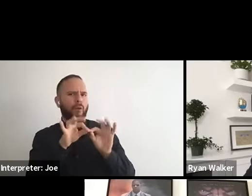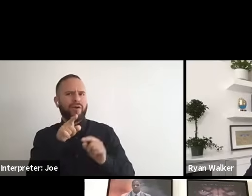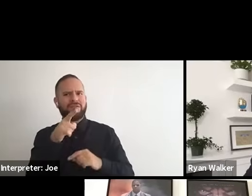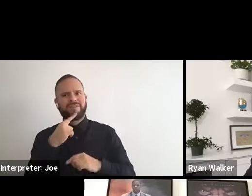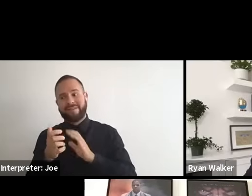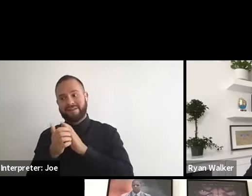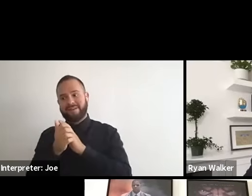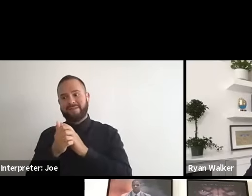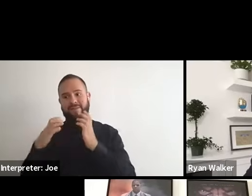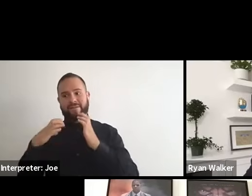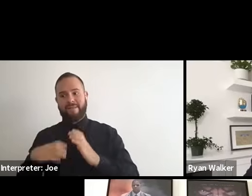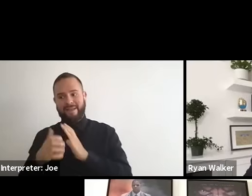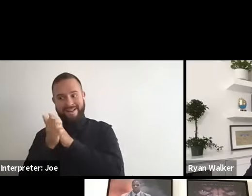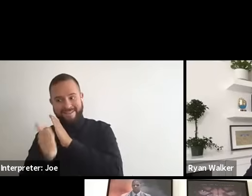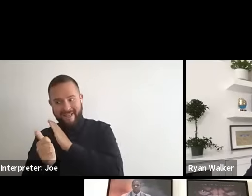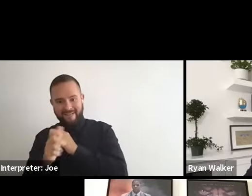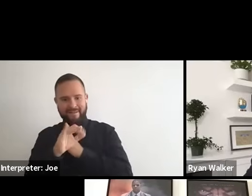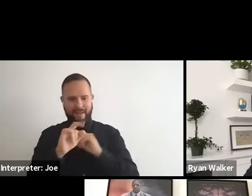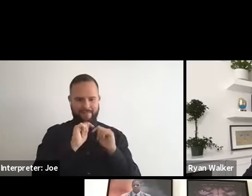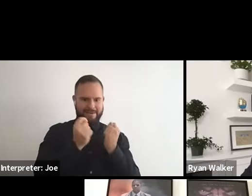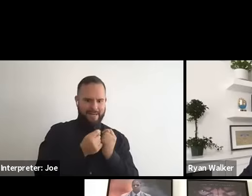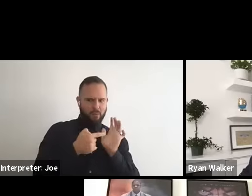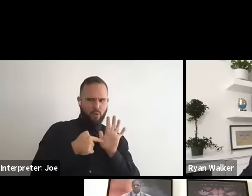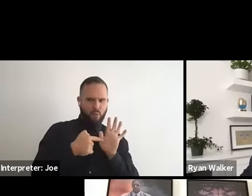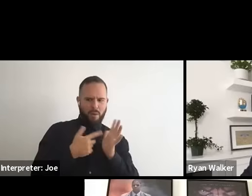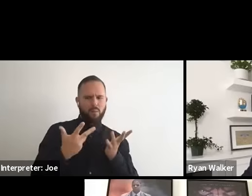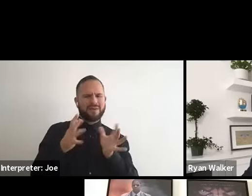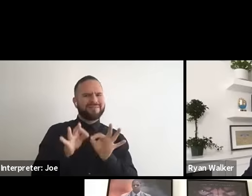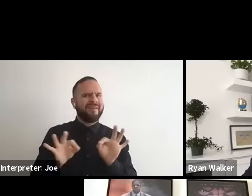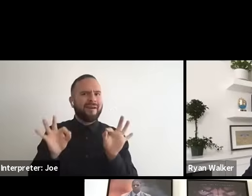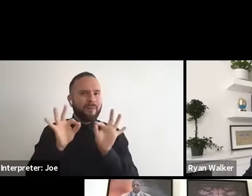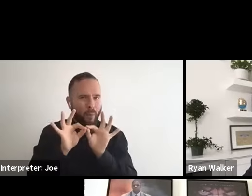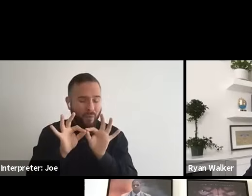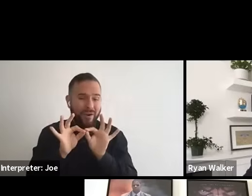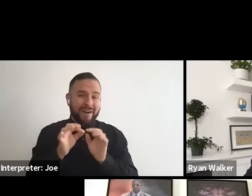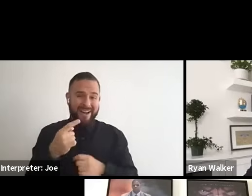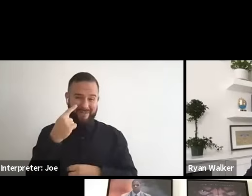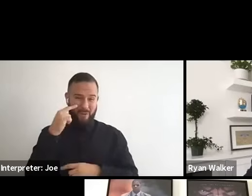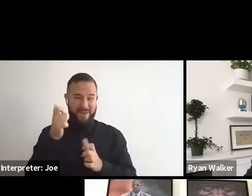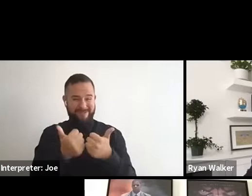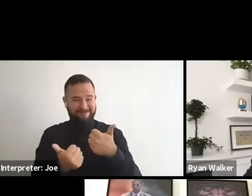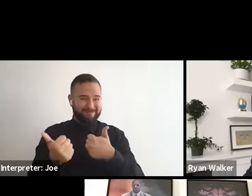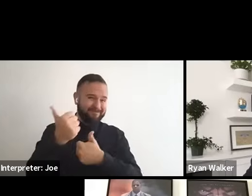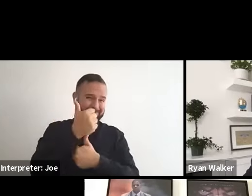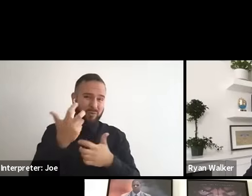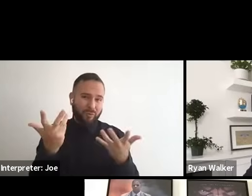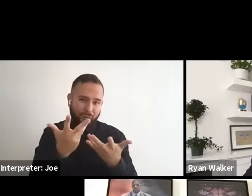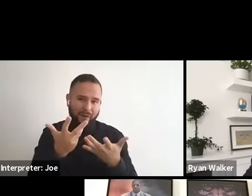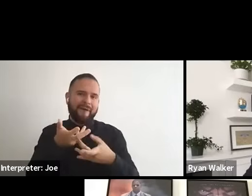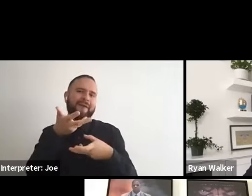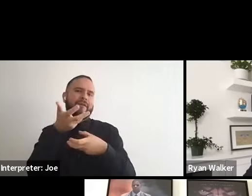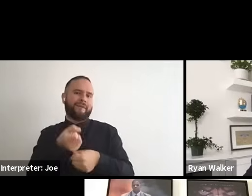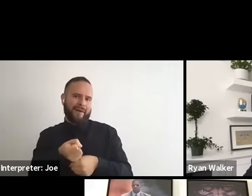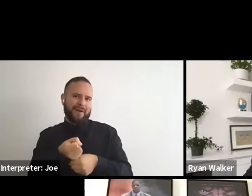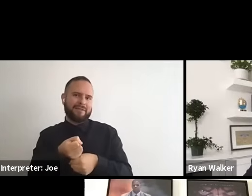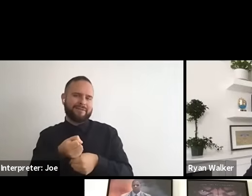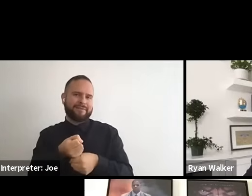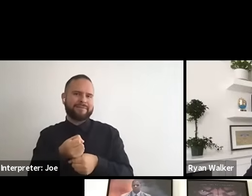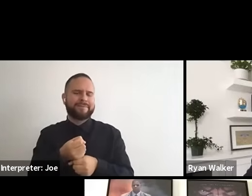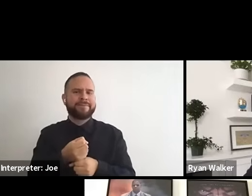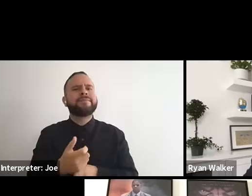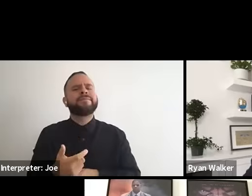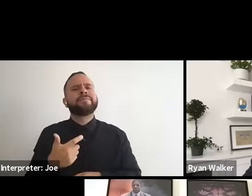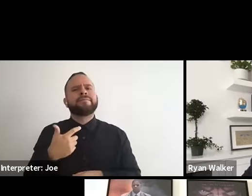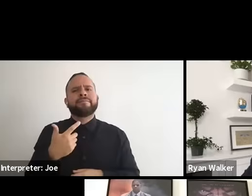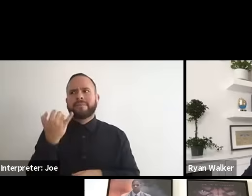their team or their rep. For me, it's trust. I need to know that when I'm sitting with a client who's in